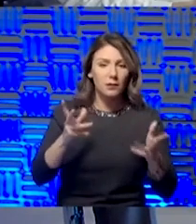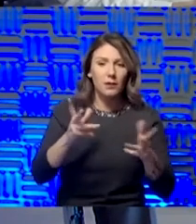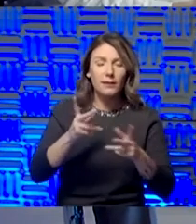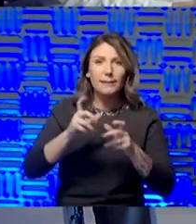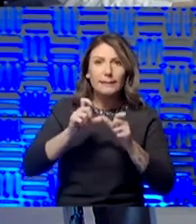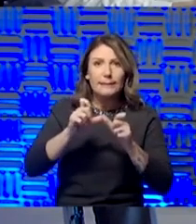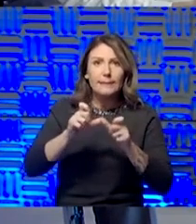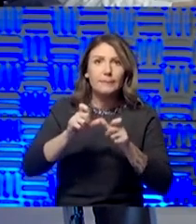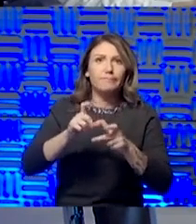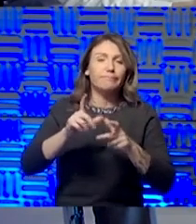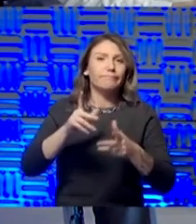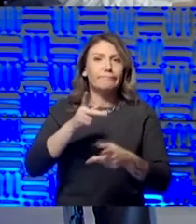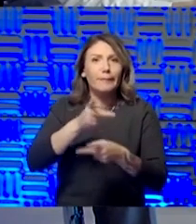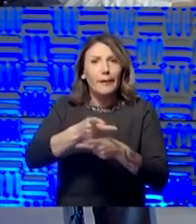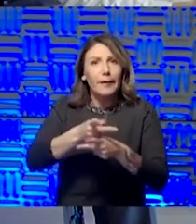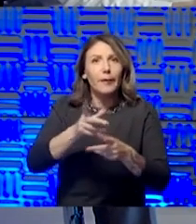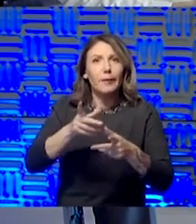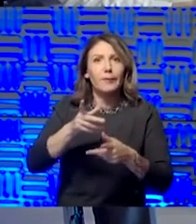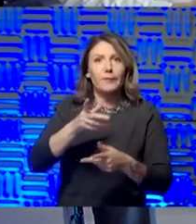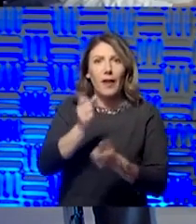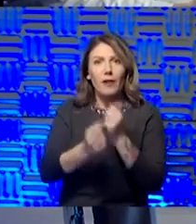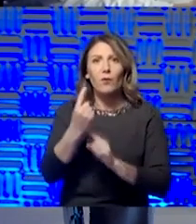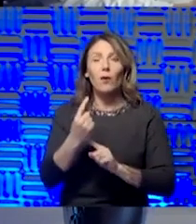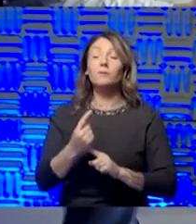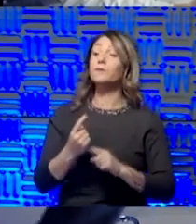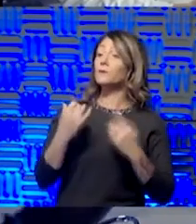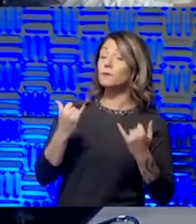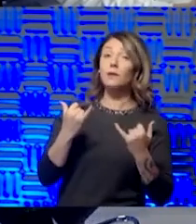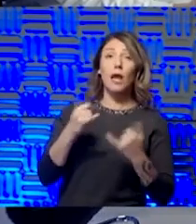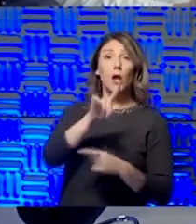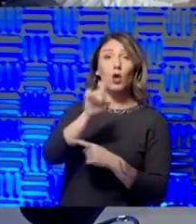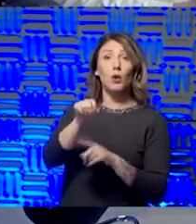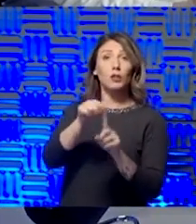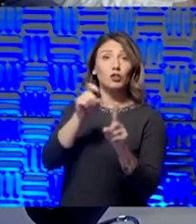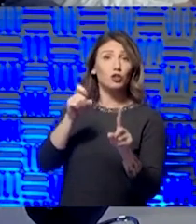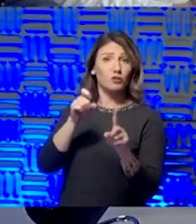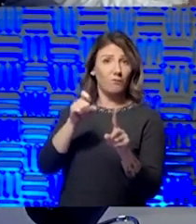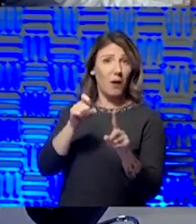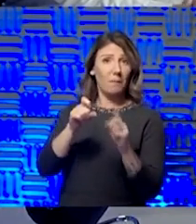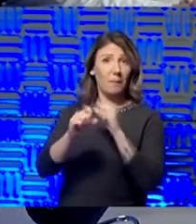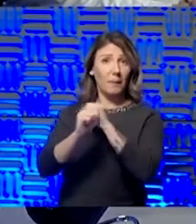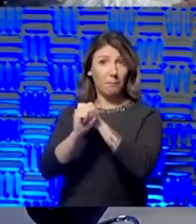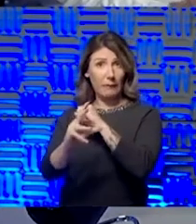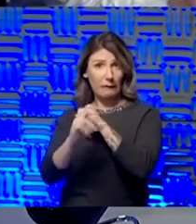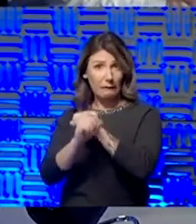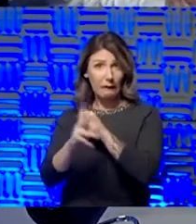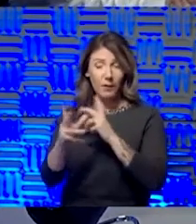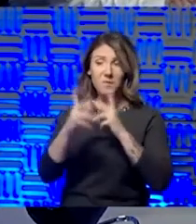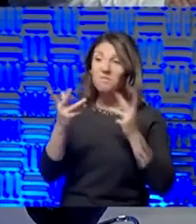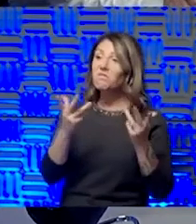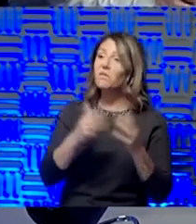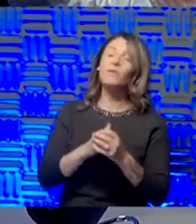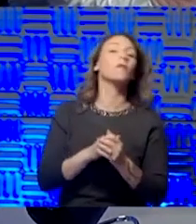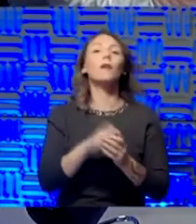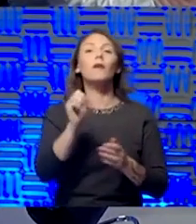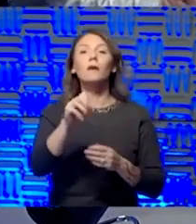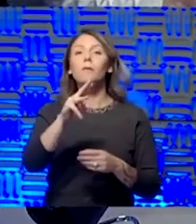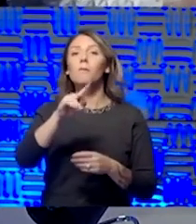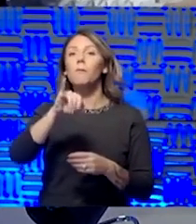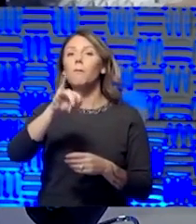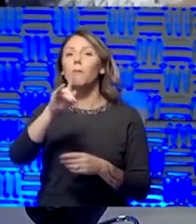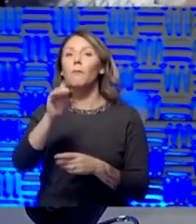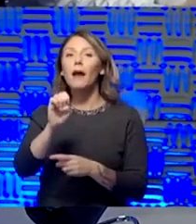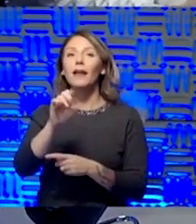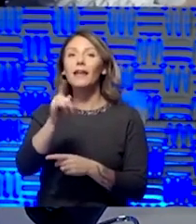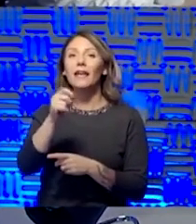Yes. All right, let's open up to questions from our media friends out there. What we got? Yeah, this is Mike Terry from